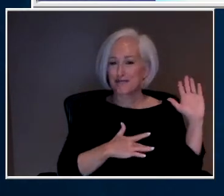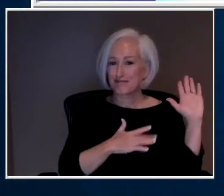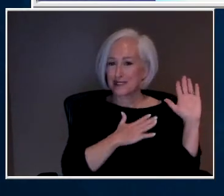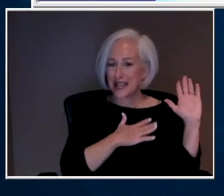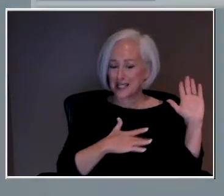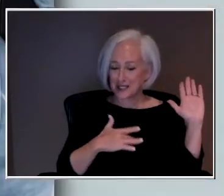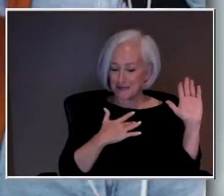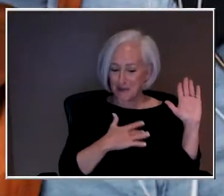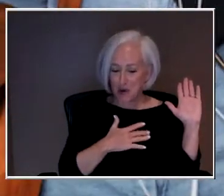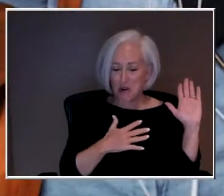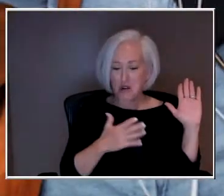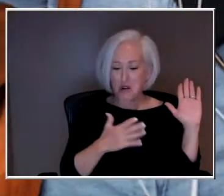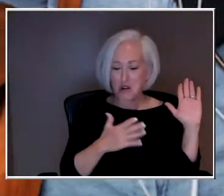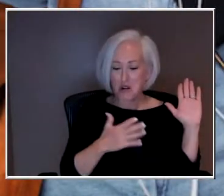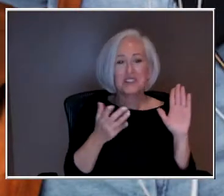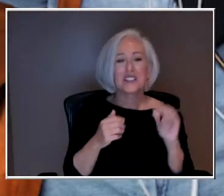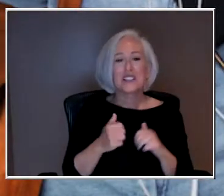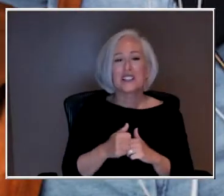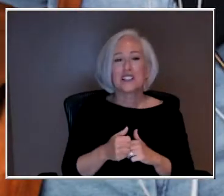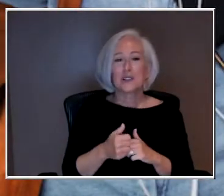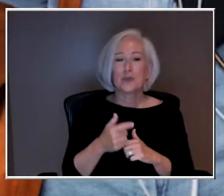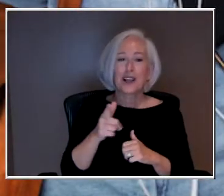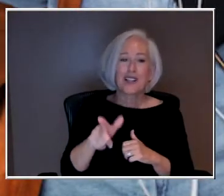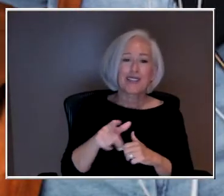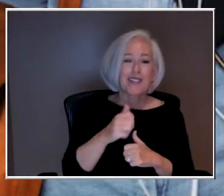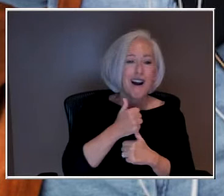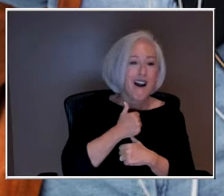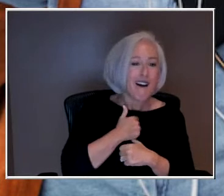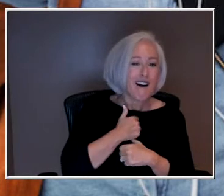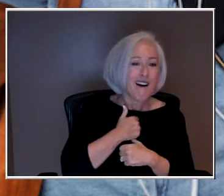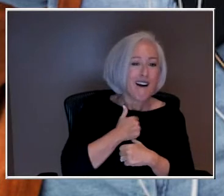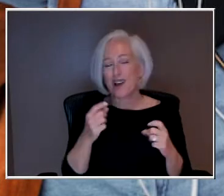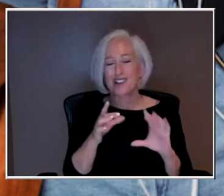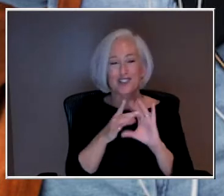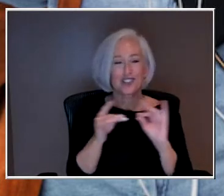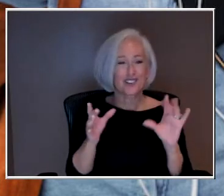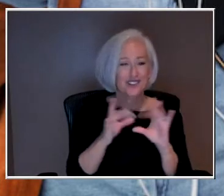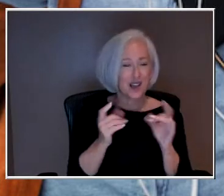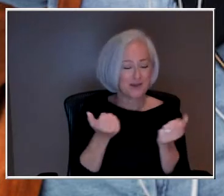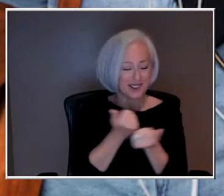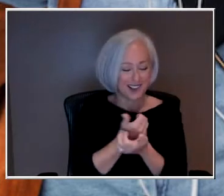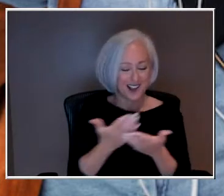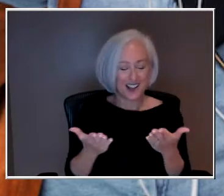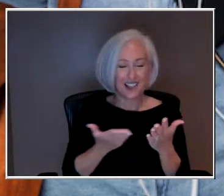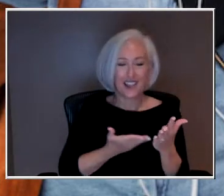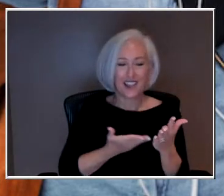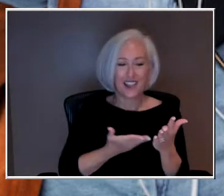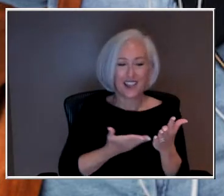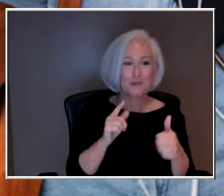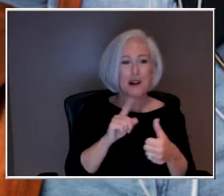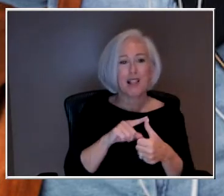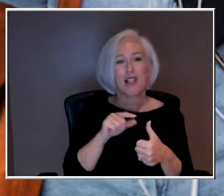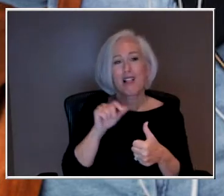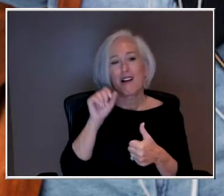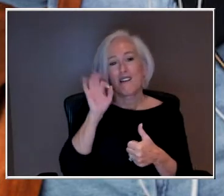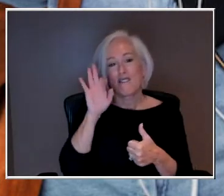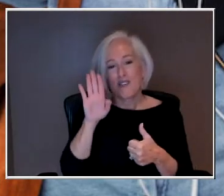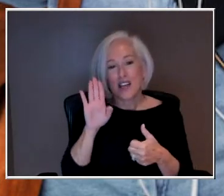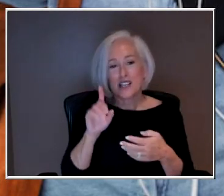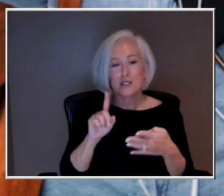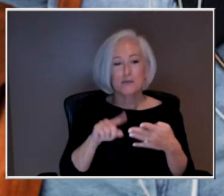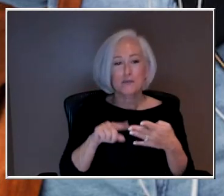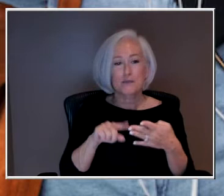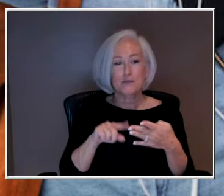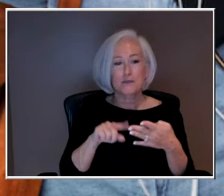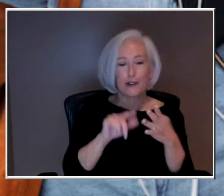viewers send us questions, comments, anything. You can do that to us via email or YouTube or Facebook, or you can tweet us. We're everywhere. If